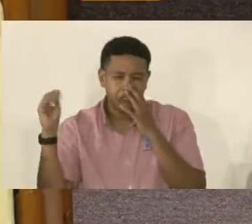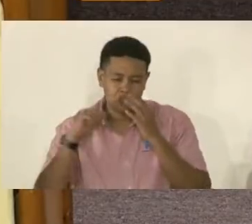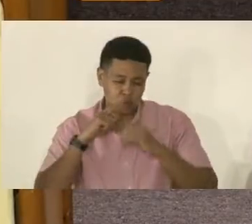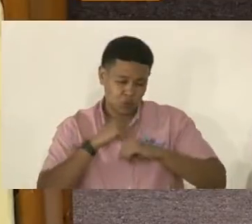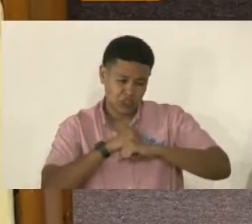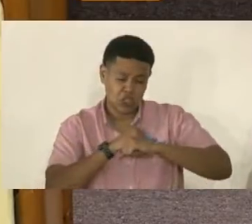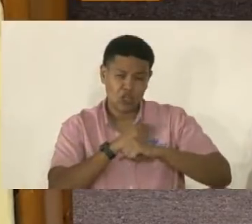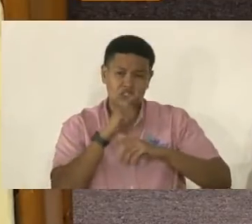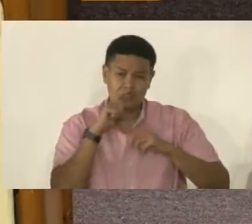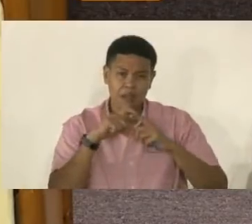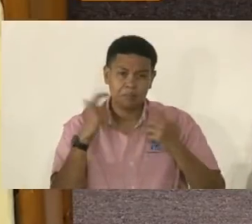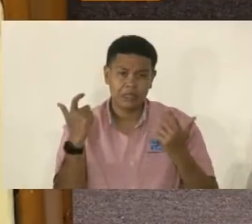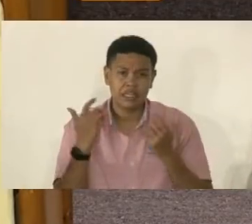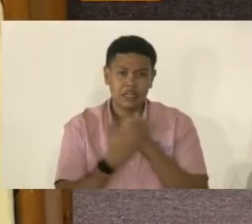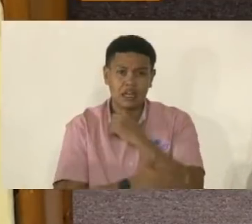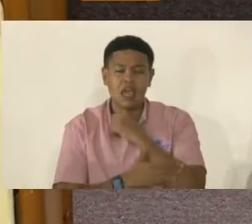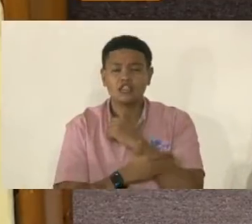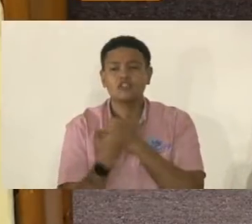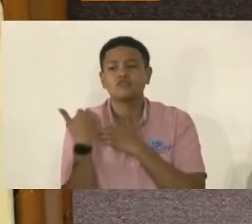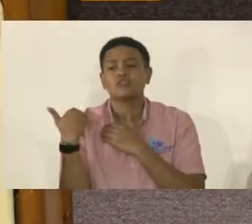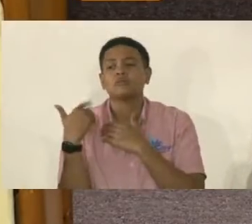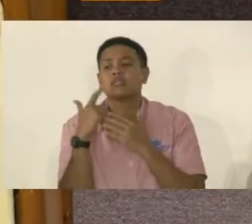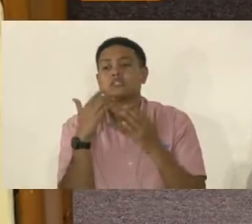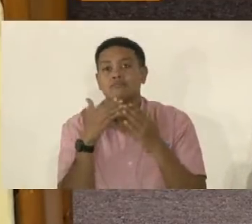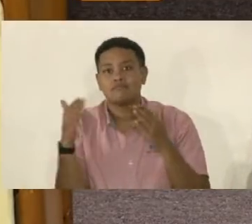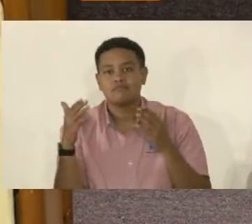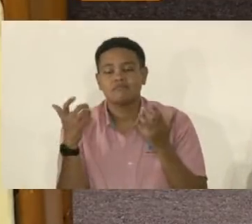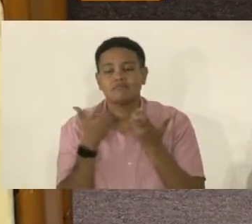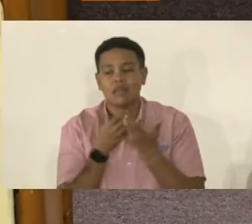a national responsibility that spans the space.